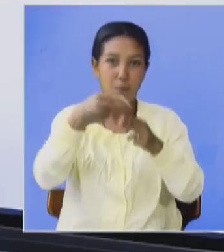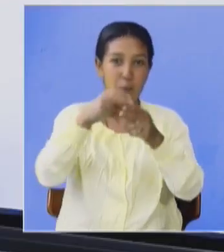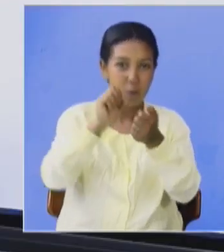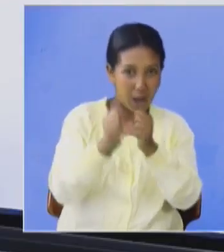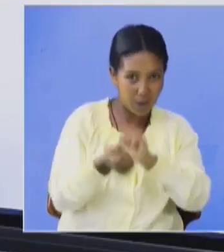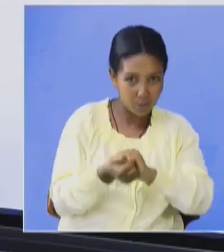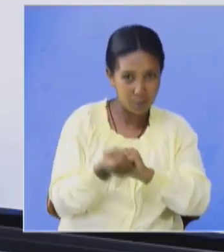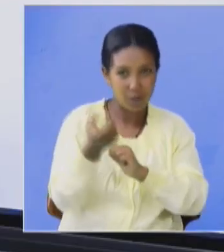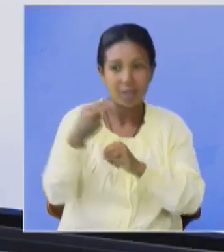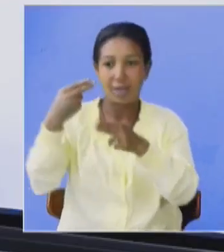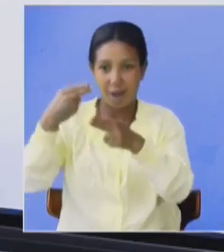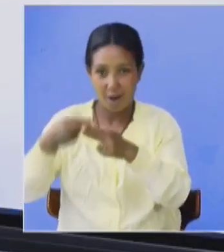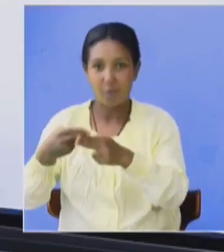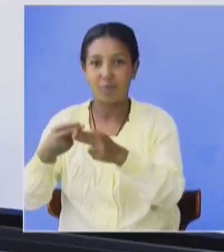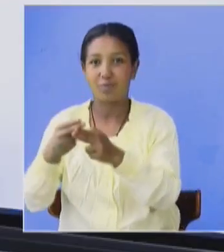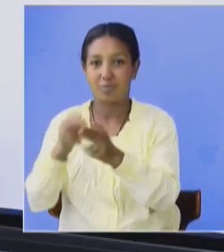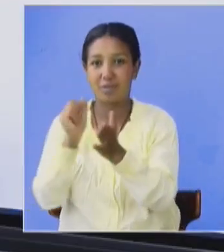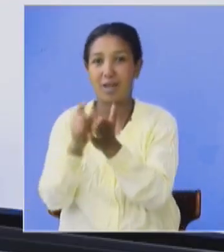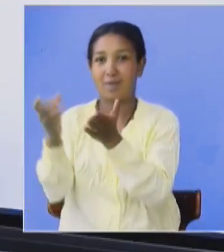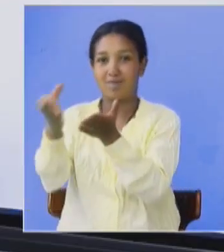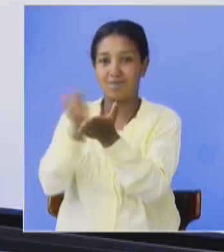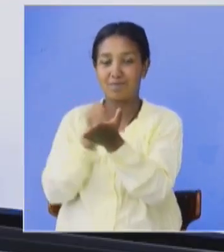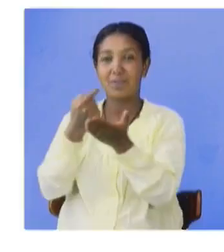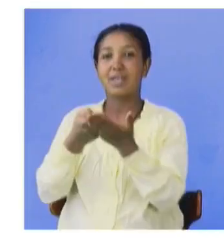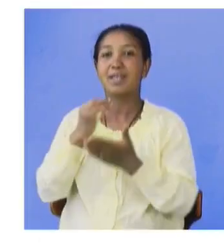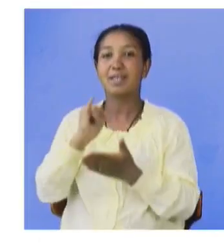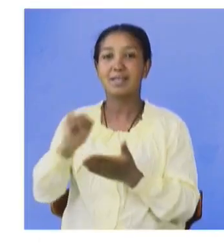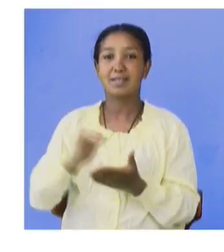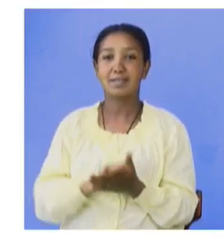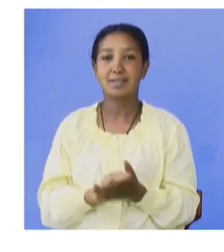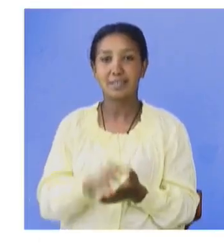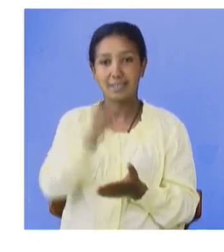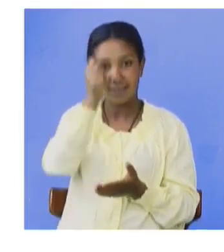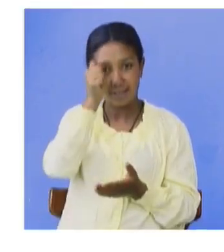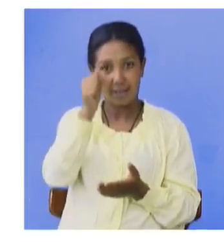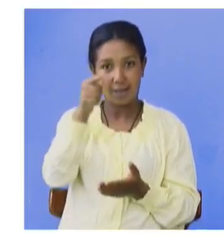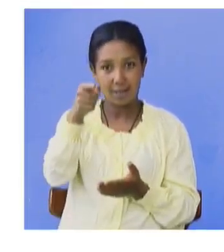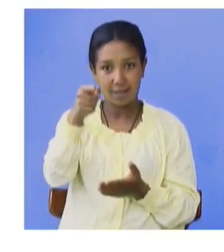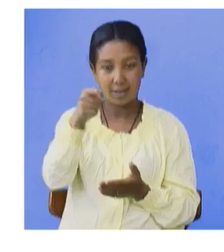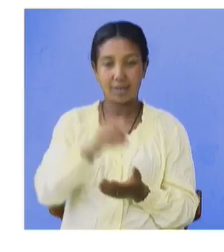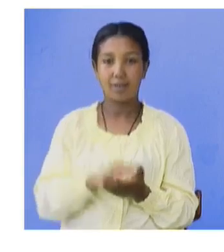also noun. So here is he.